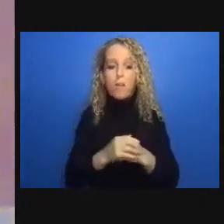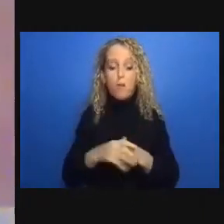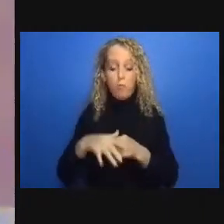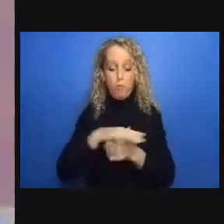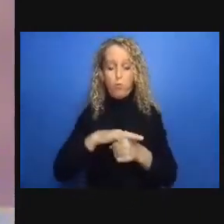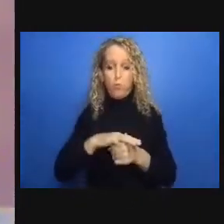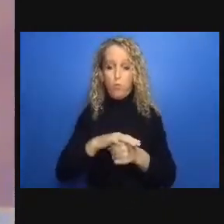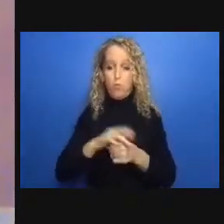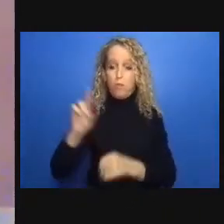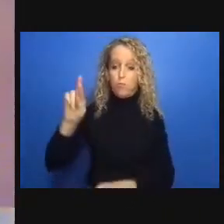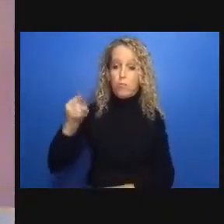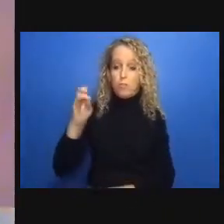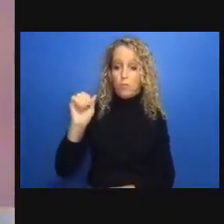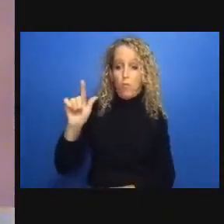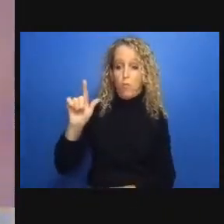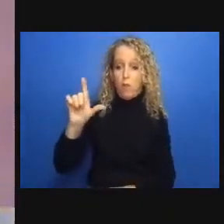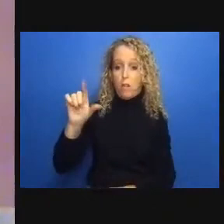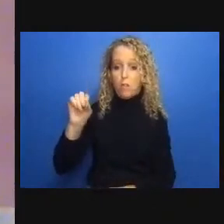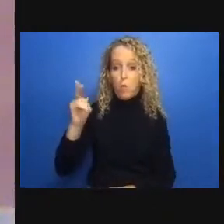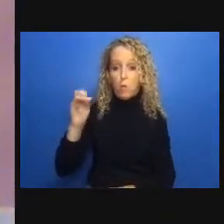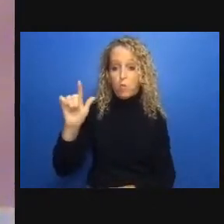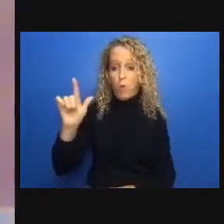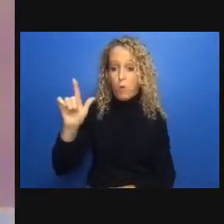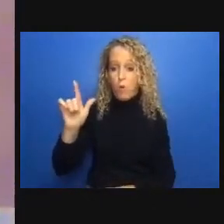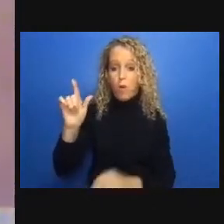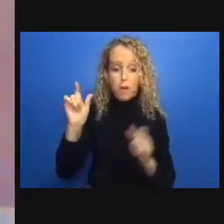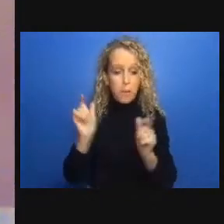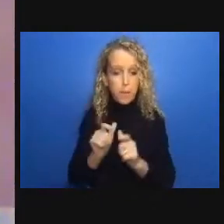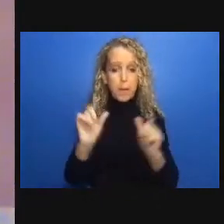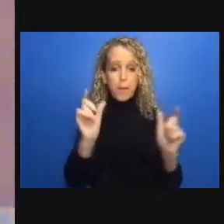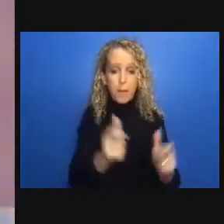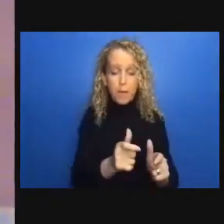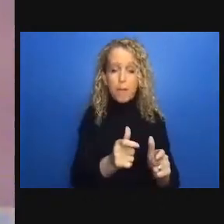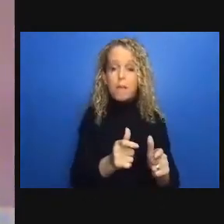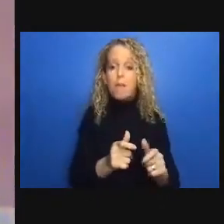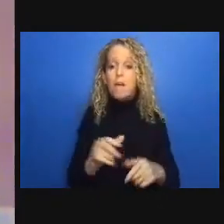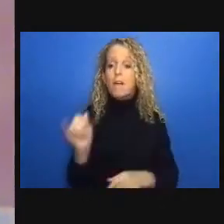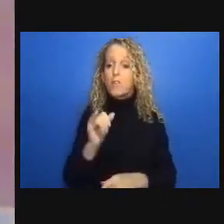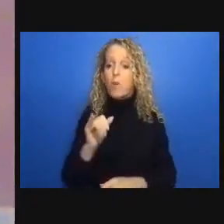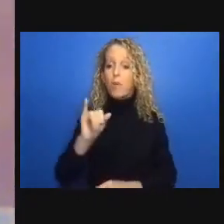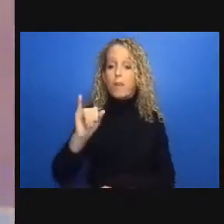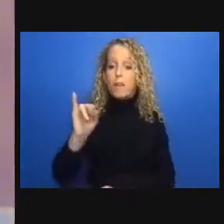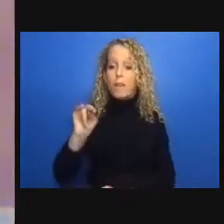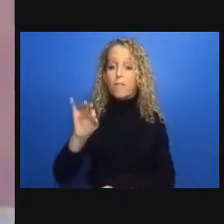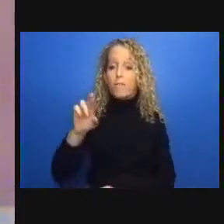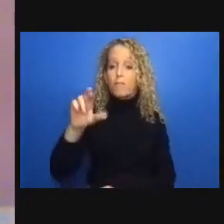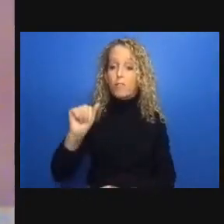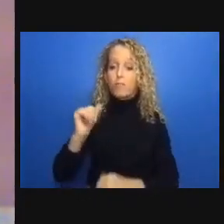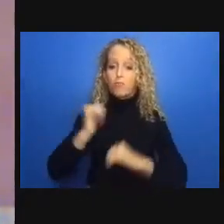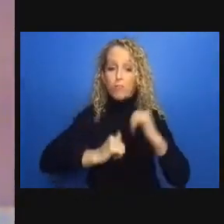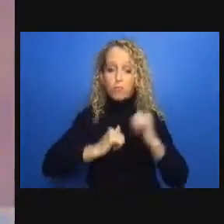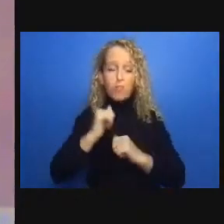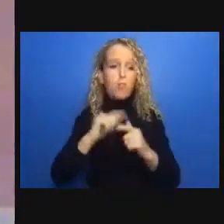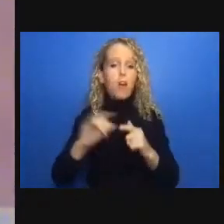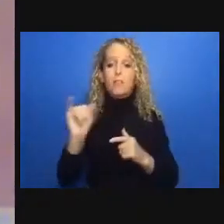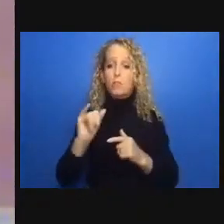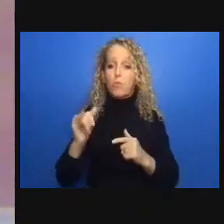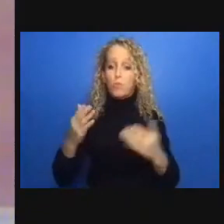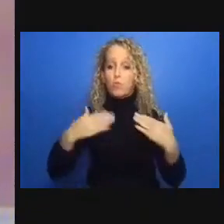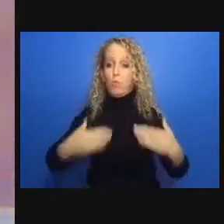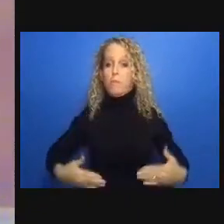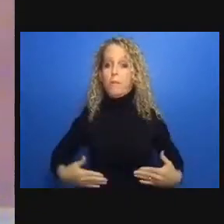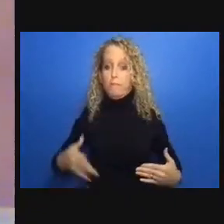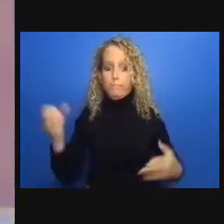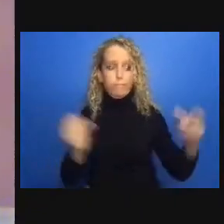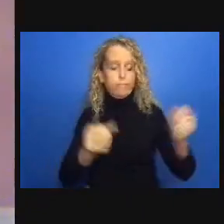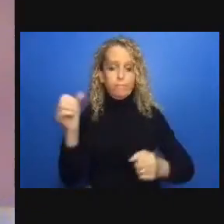undermined, insufficient infrastructure, as well as destabilized supply of human resources. So we're